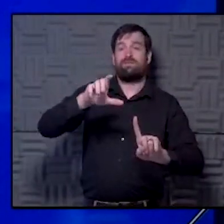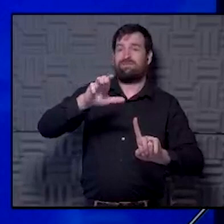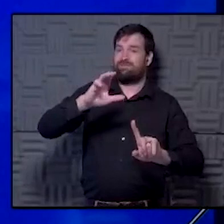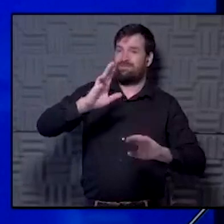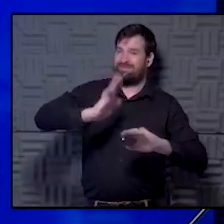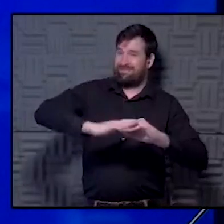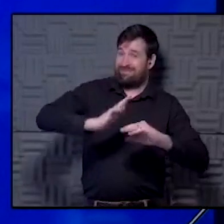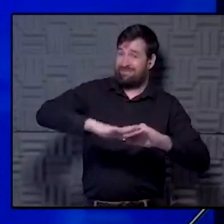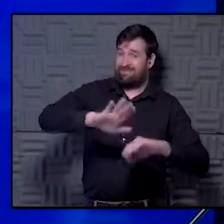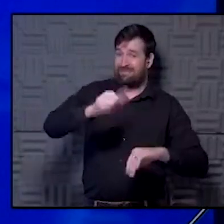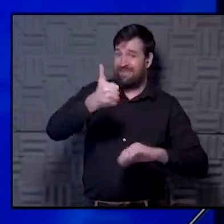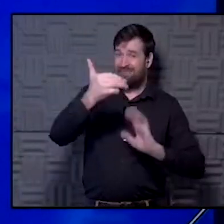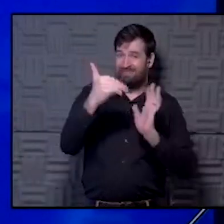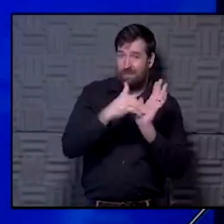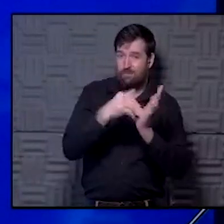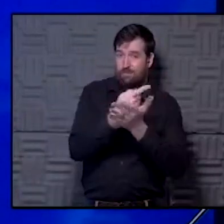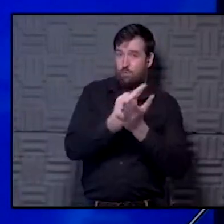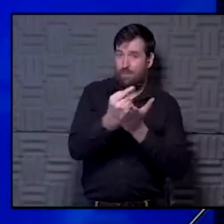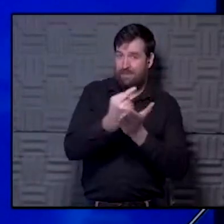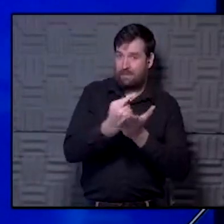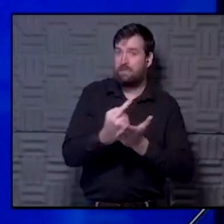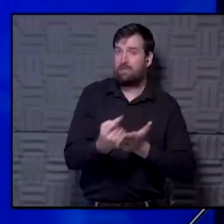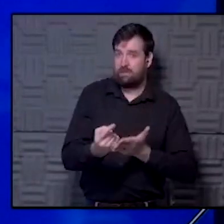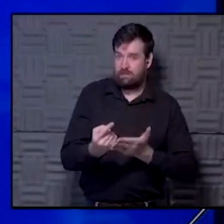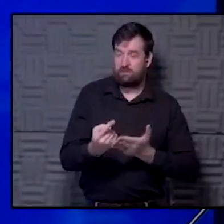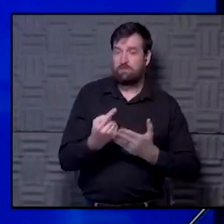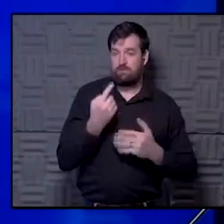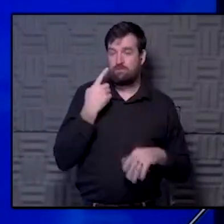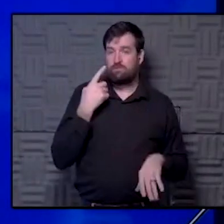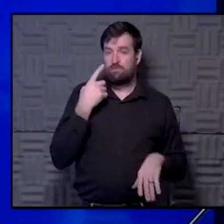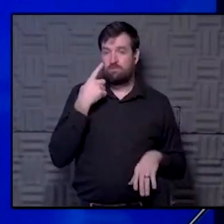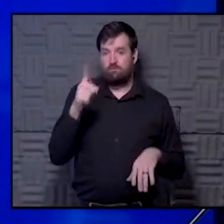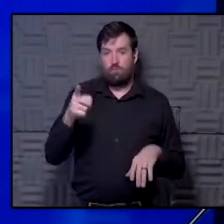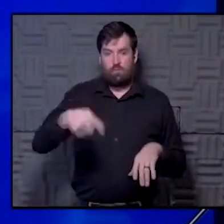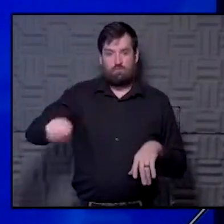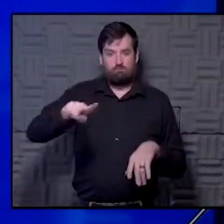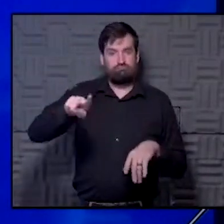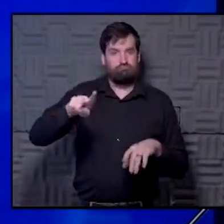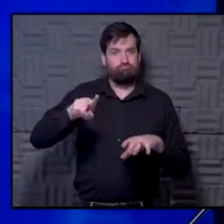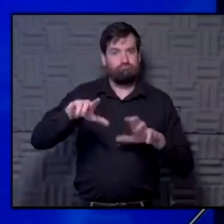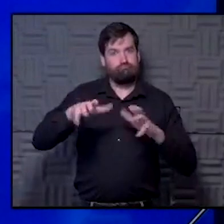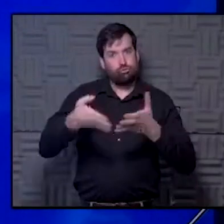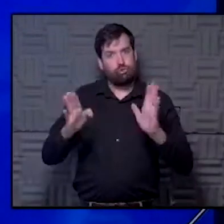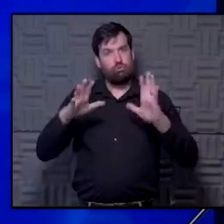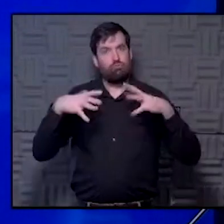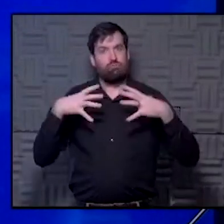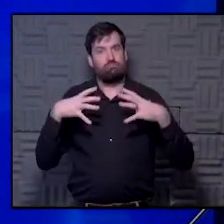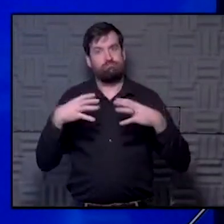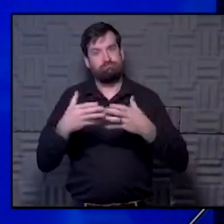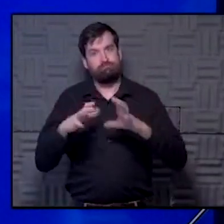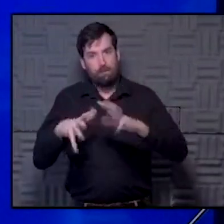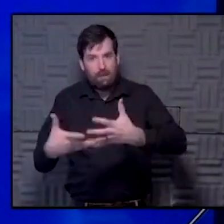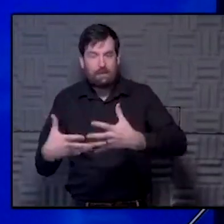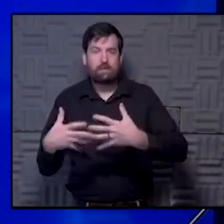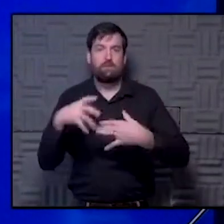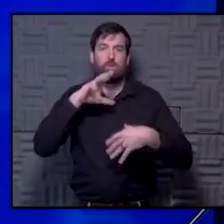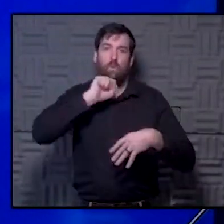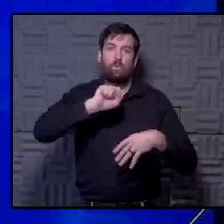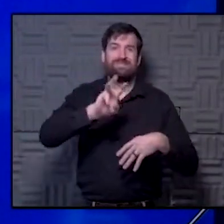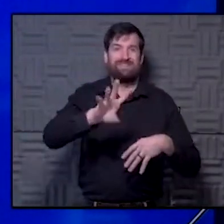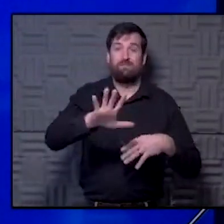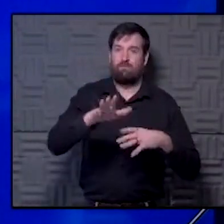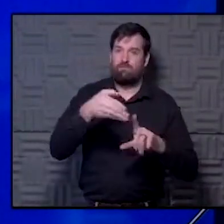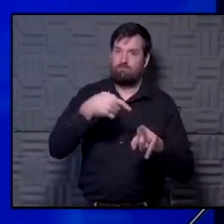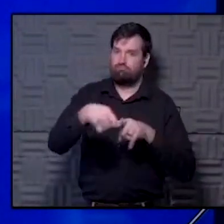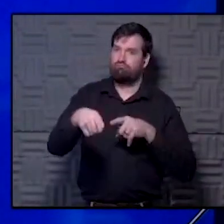more doses per week for those patients and general public over 65,